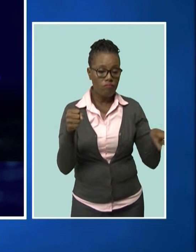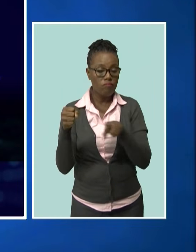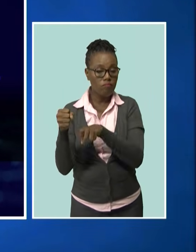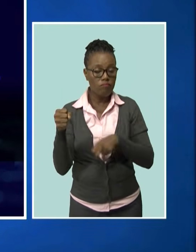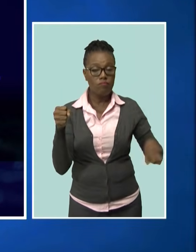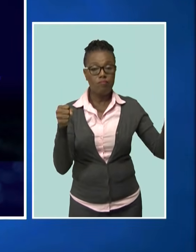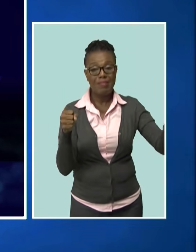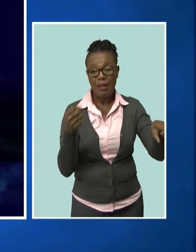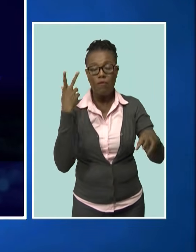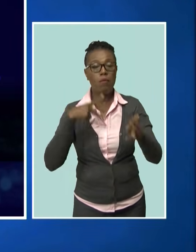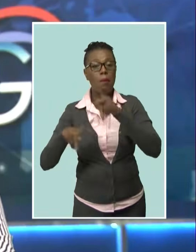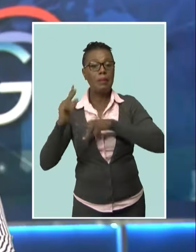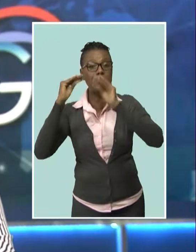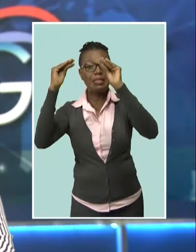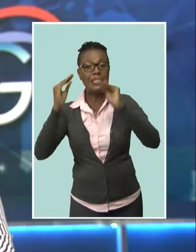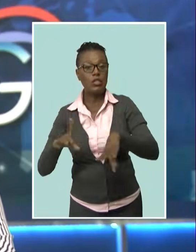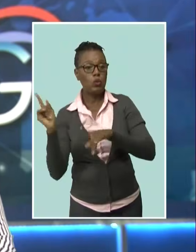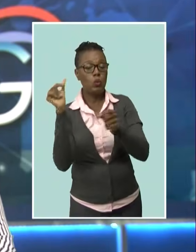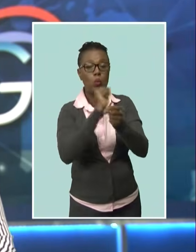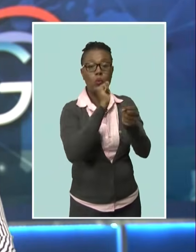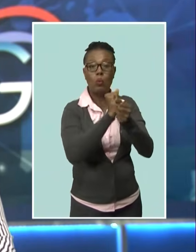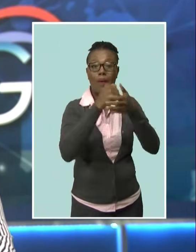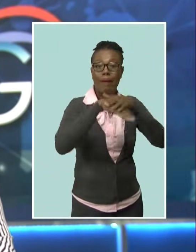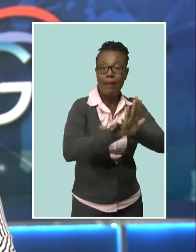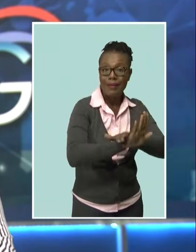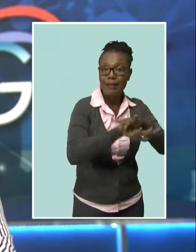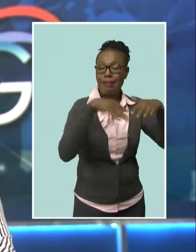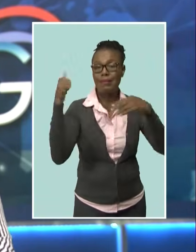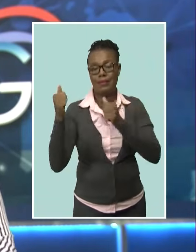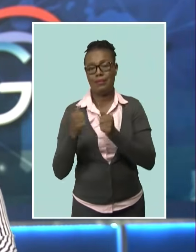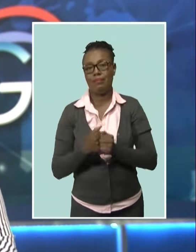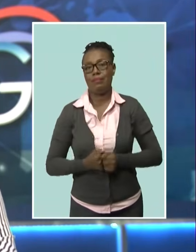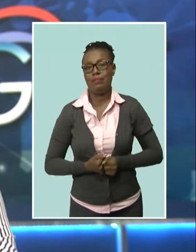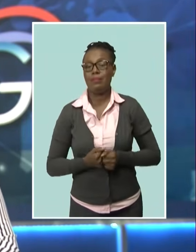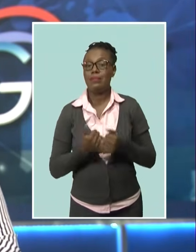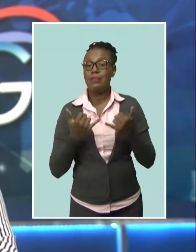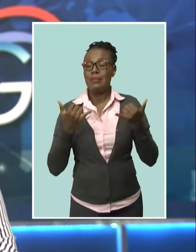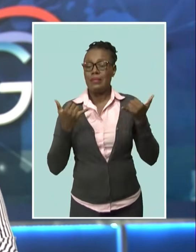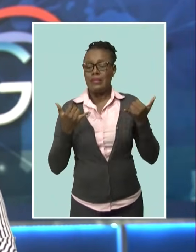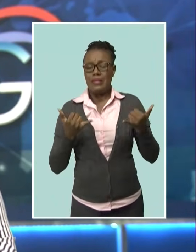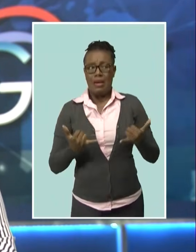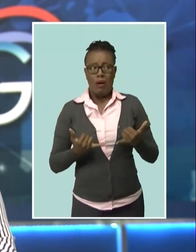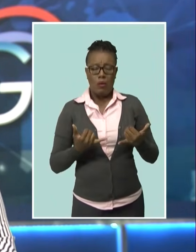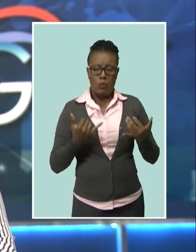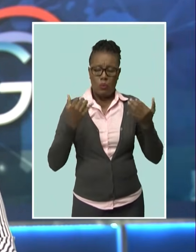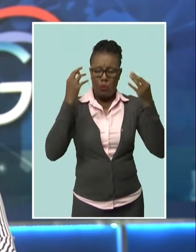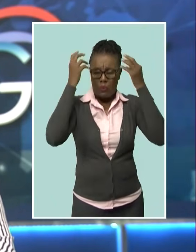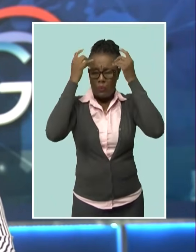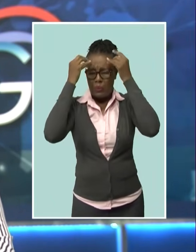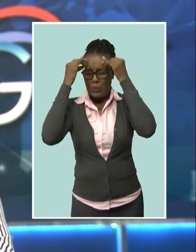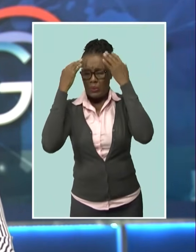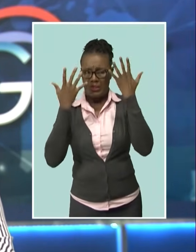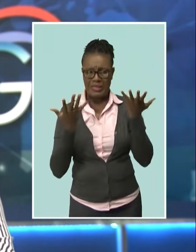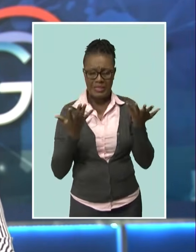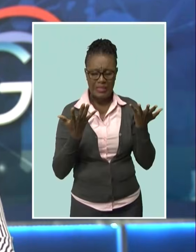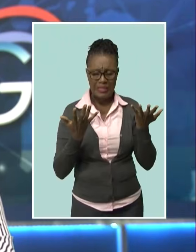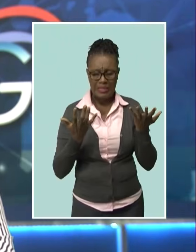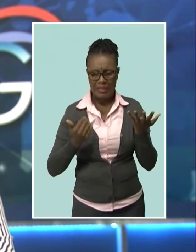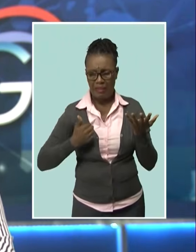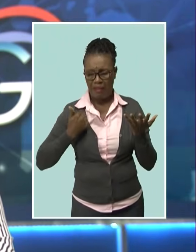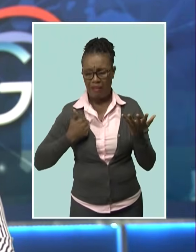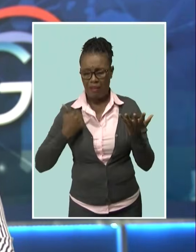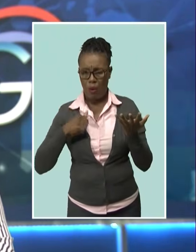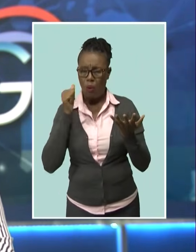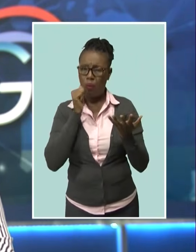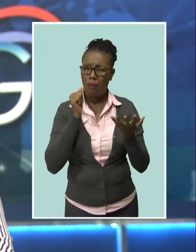of their place of work. Now for some worrying news. A growing trend is emerging among adolescent girls,